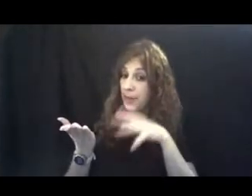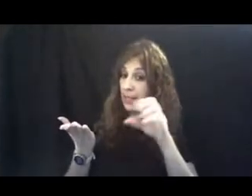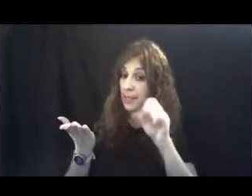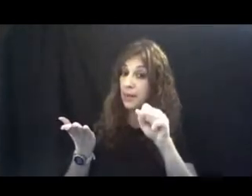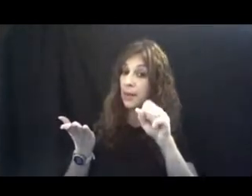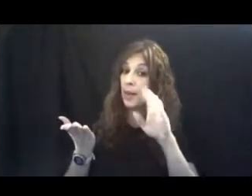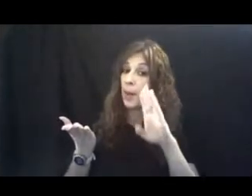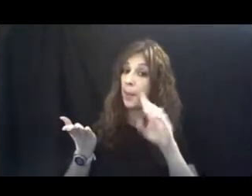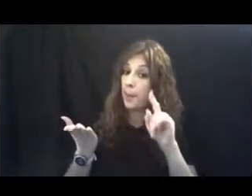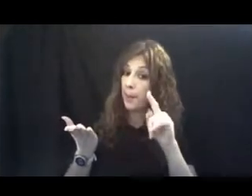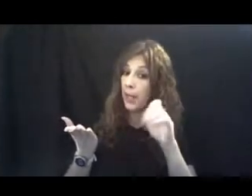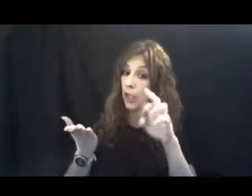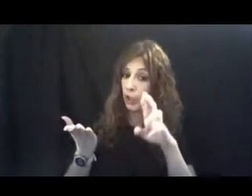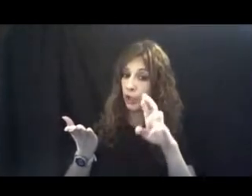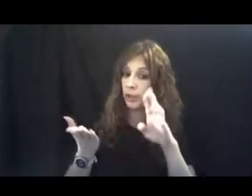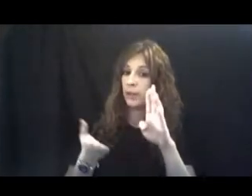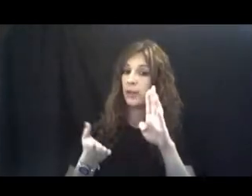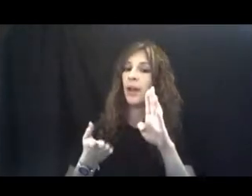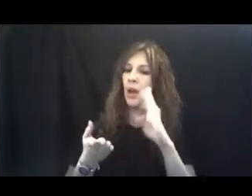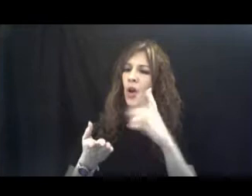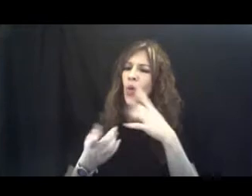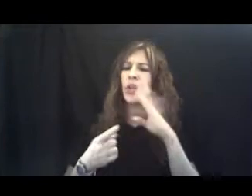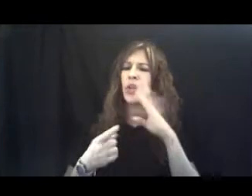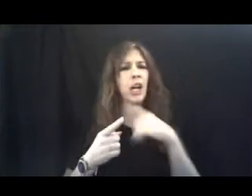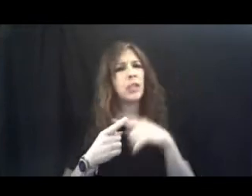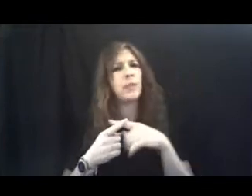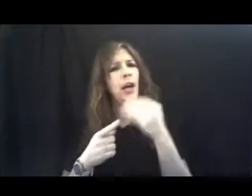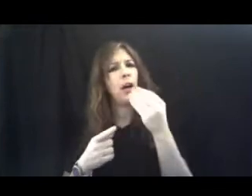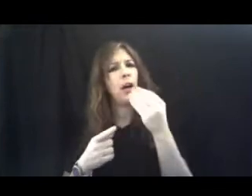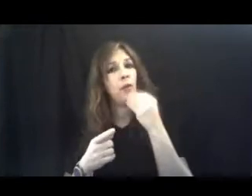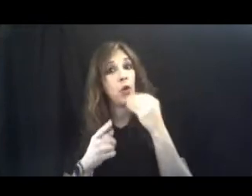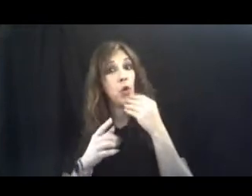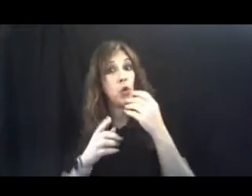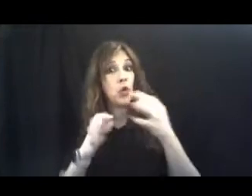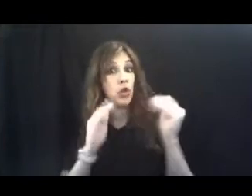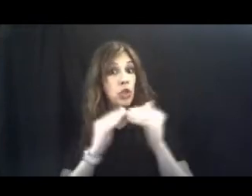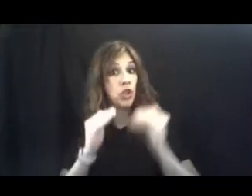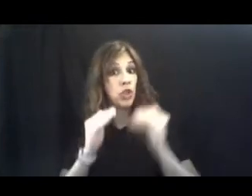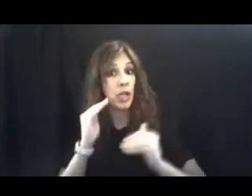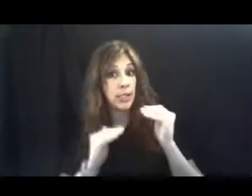about food justice, food apartheid in